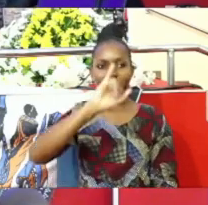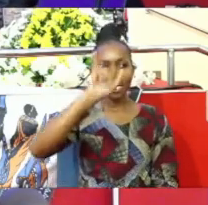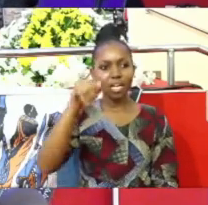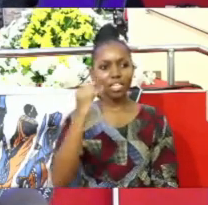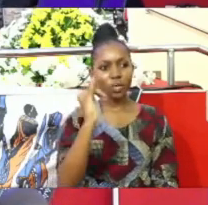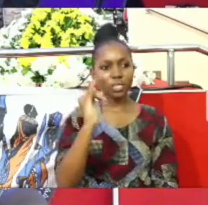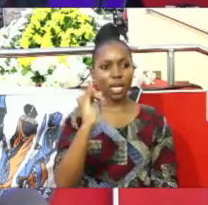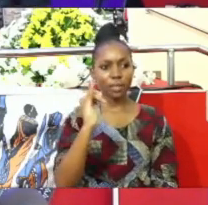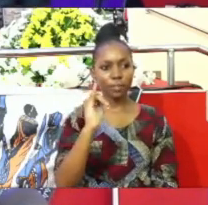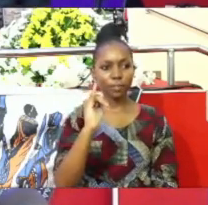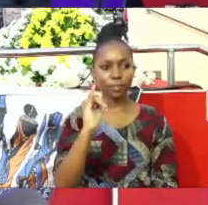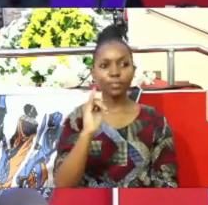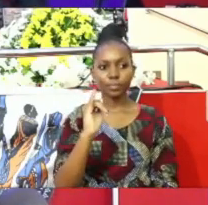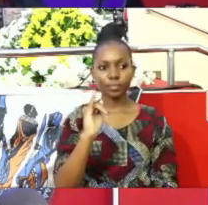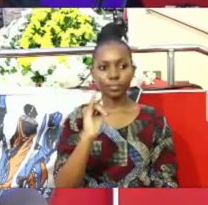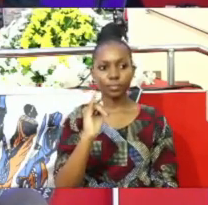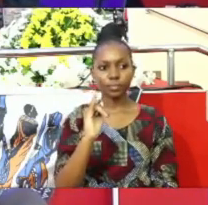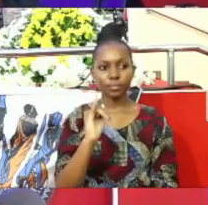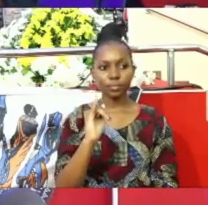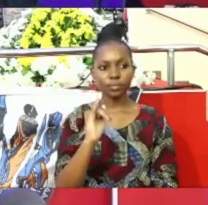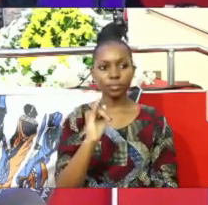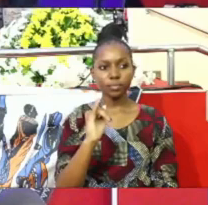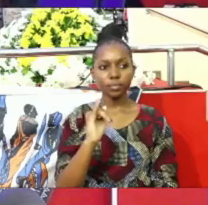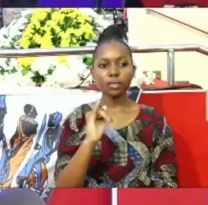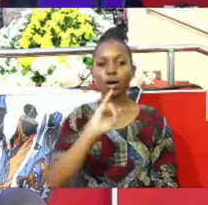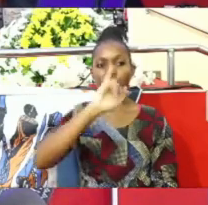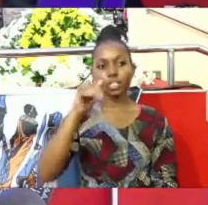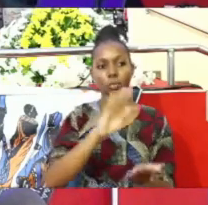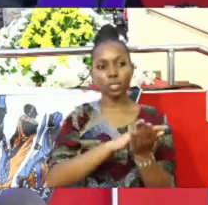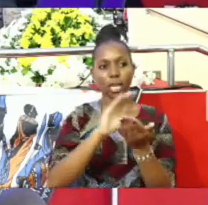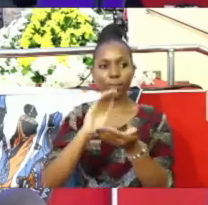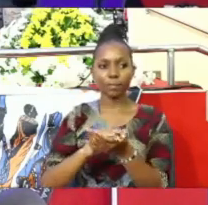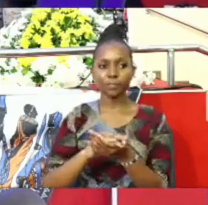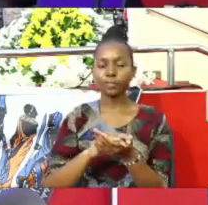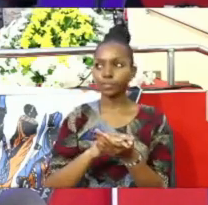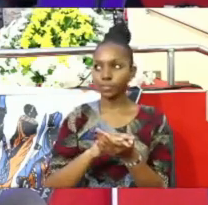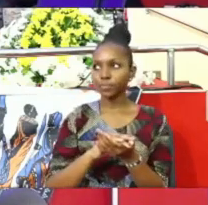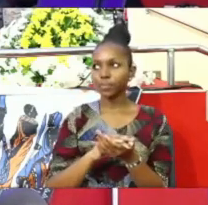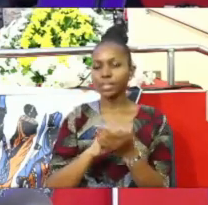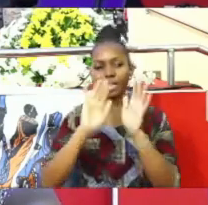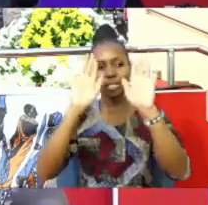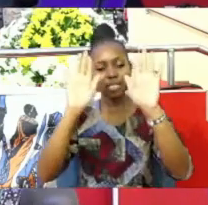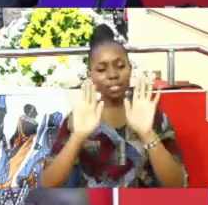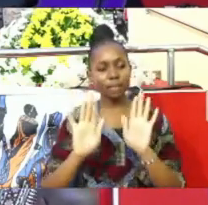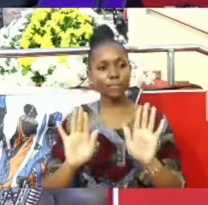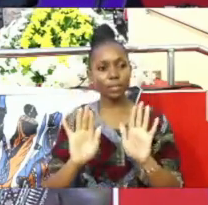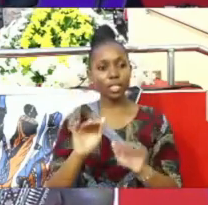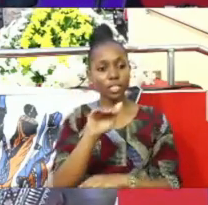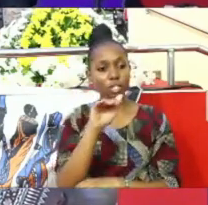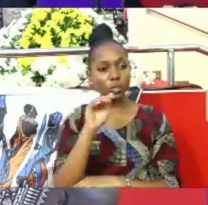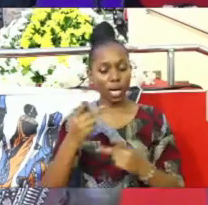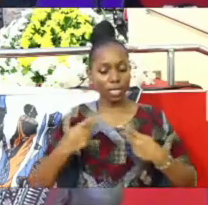Zechariah anamuuliza, where are you going? Waenda wapi? Hallelujah. Hallelujah. It is important to ask people when they come to you. Ni